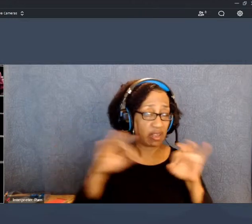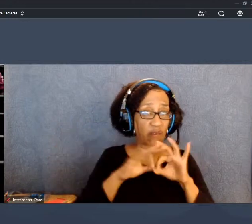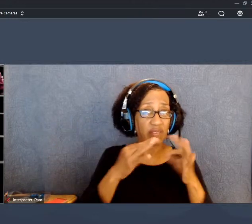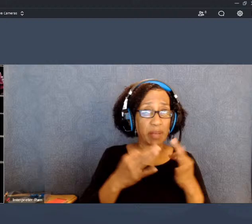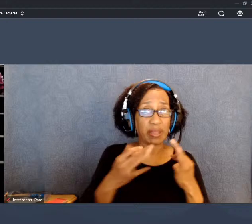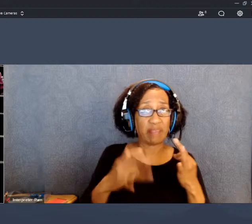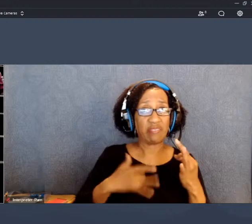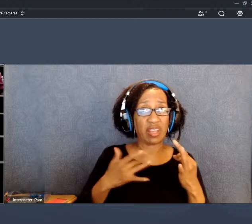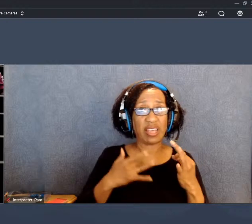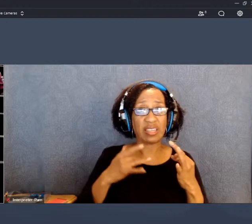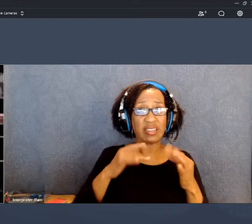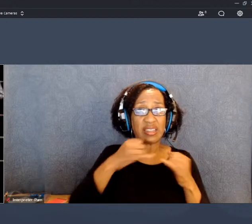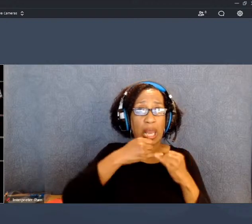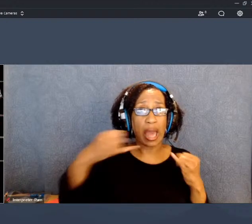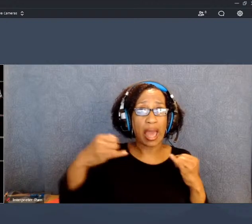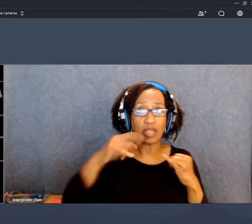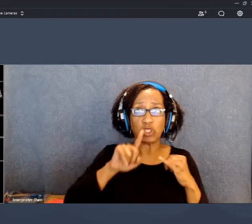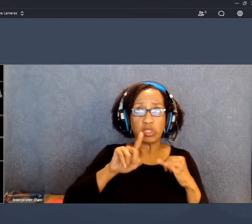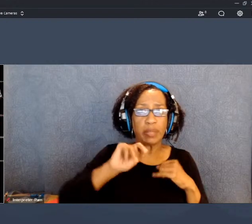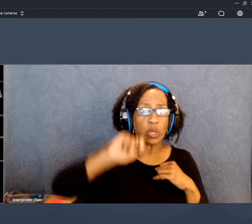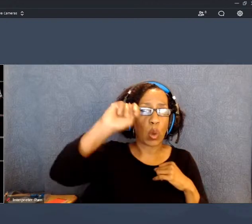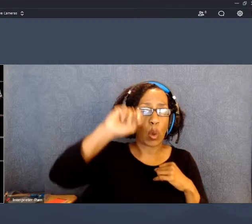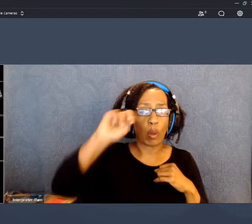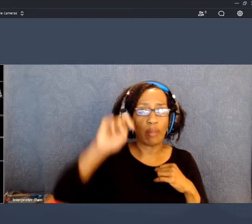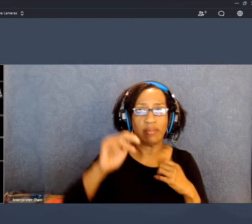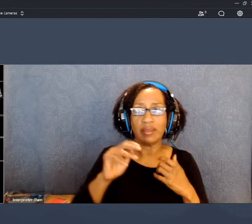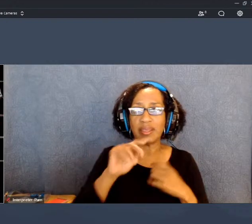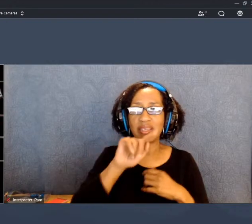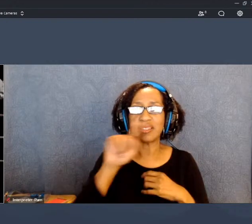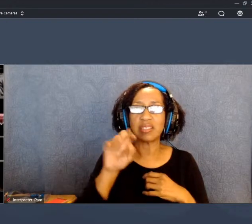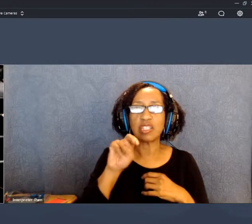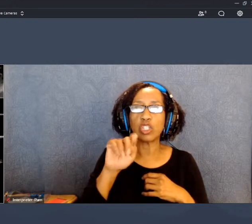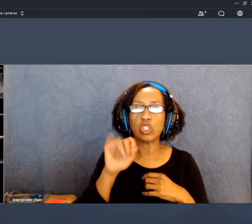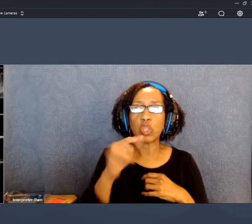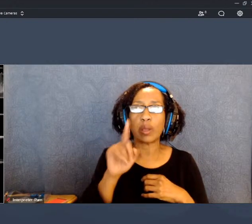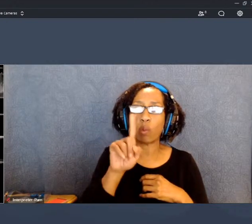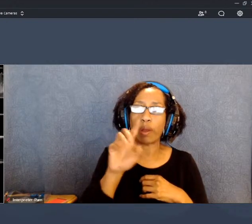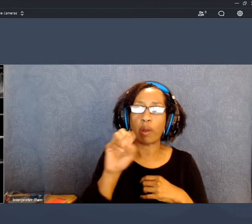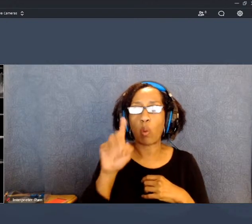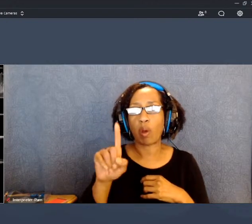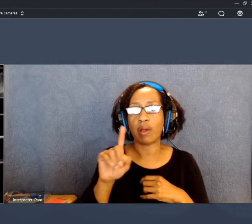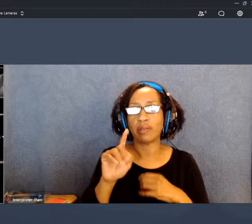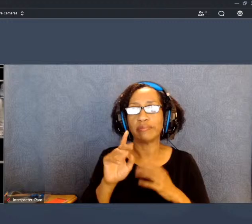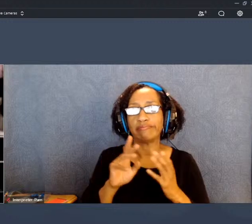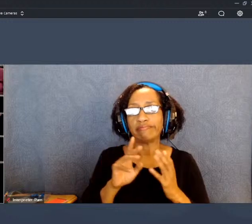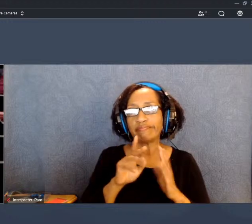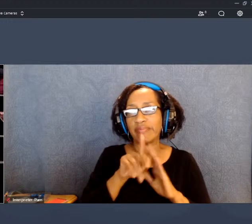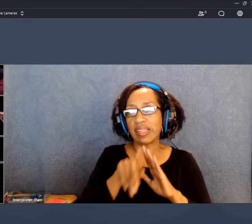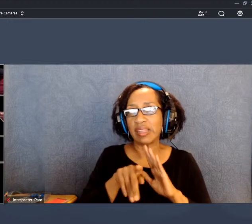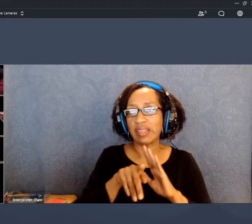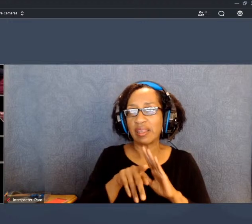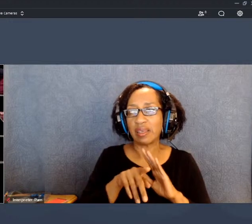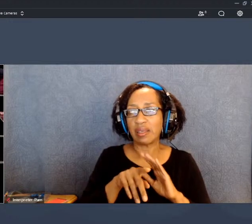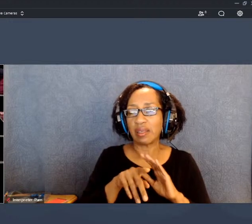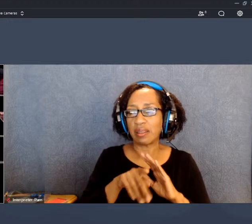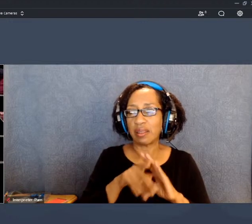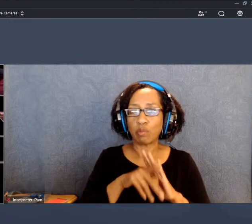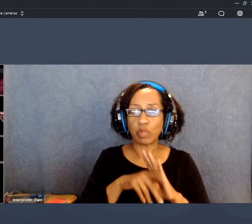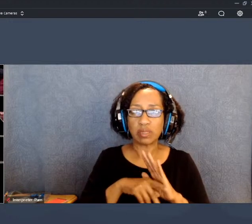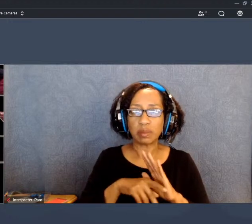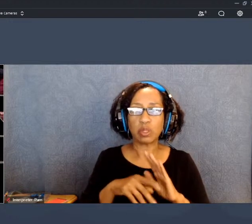So that's, it's zoning 101. The principle of zoning is pretty easy: industrial, commercial,